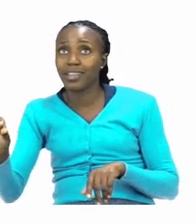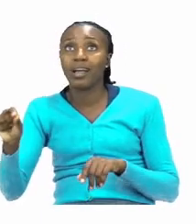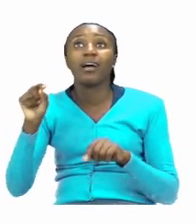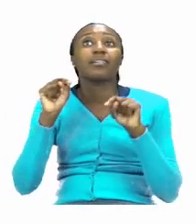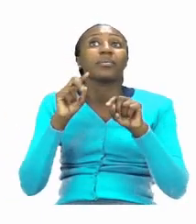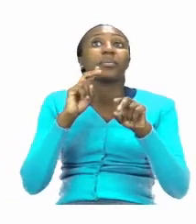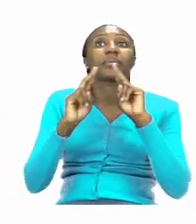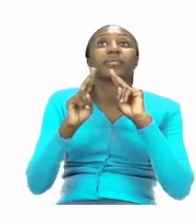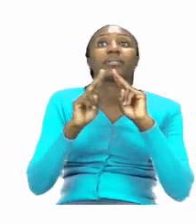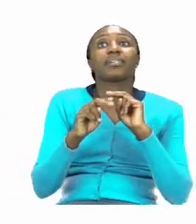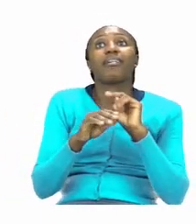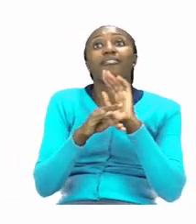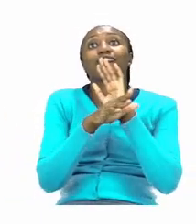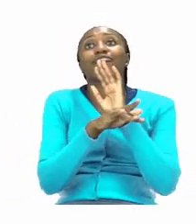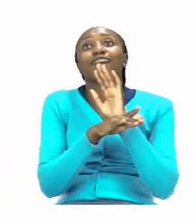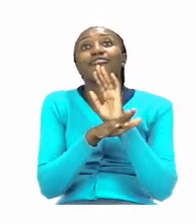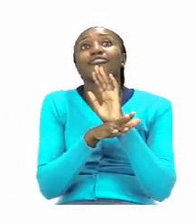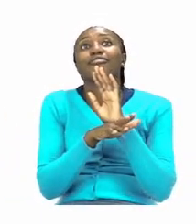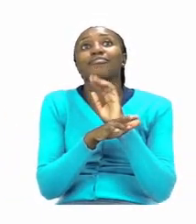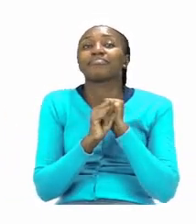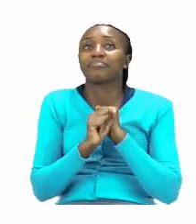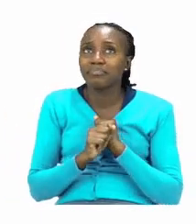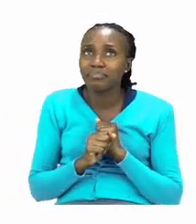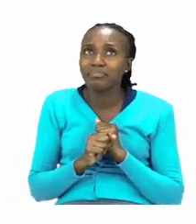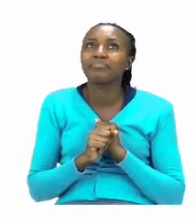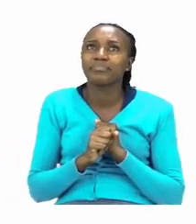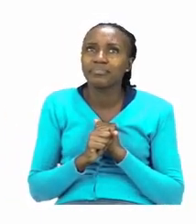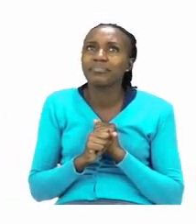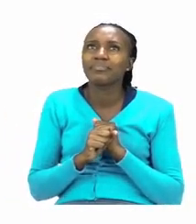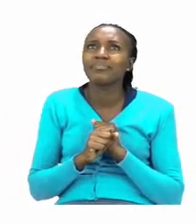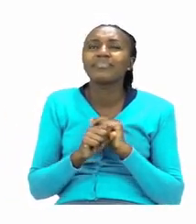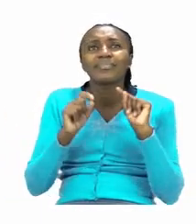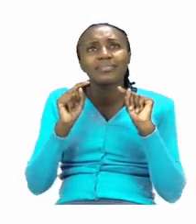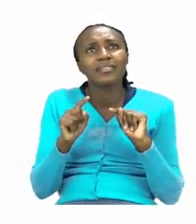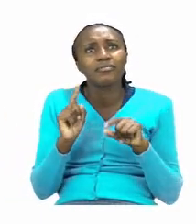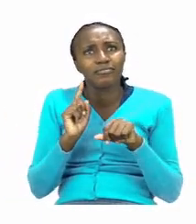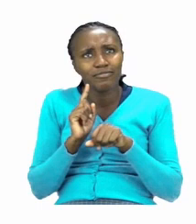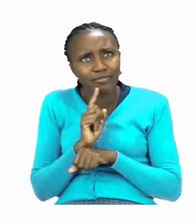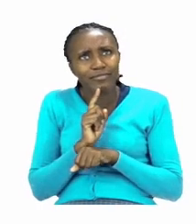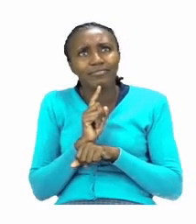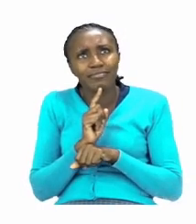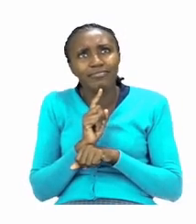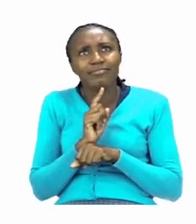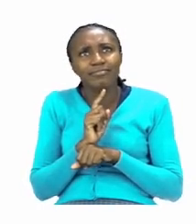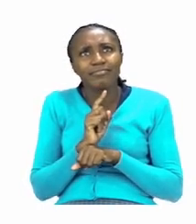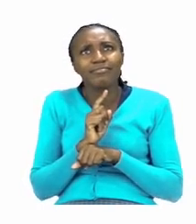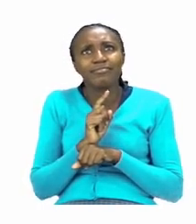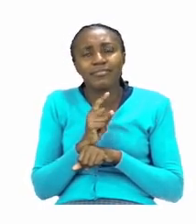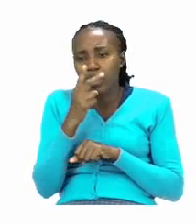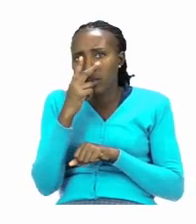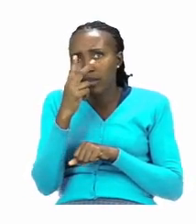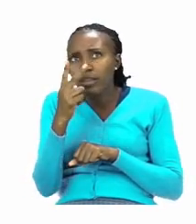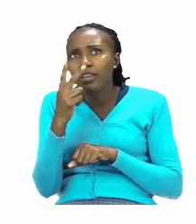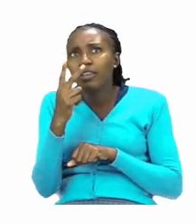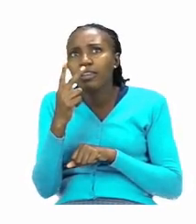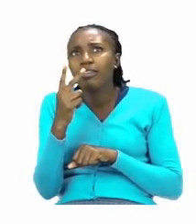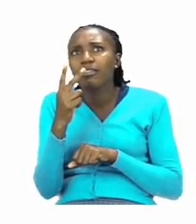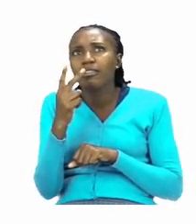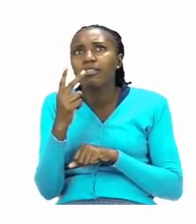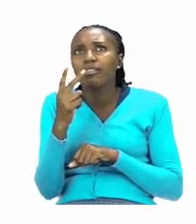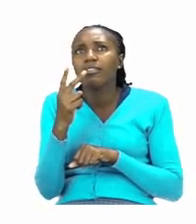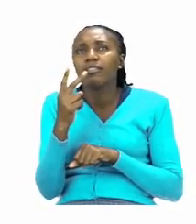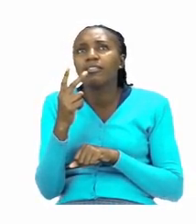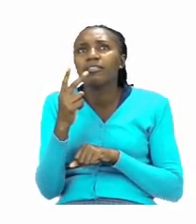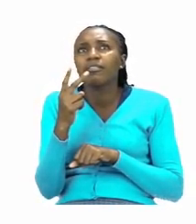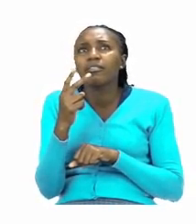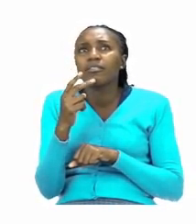the fruits. Our job is to first use the information below to complete